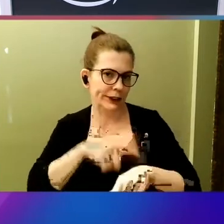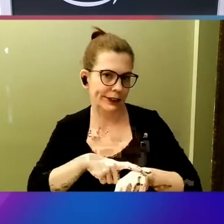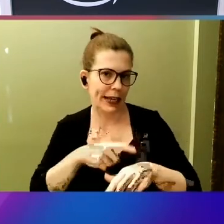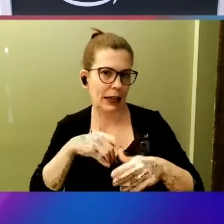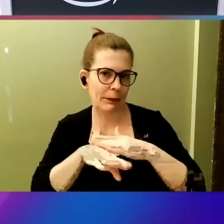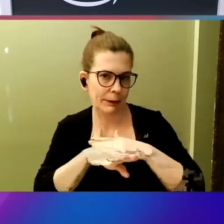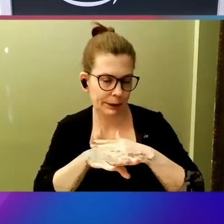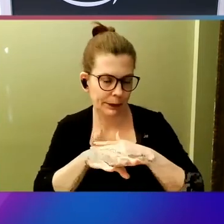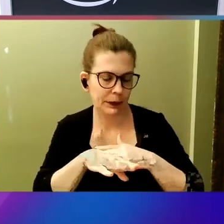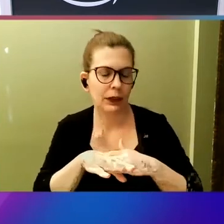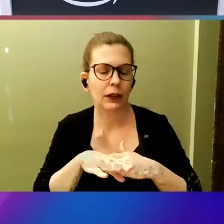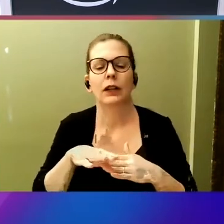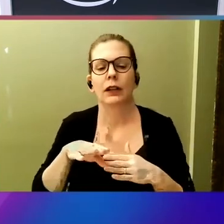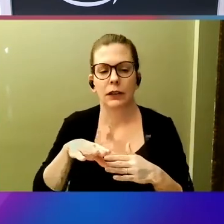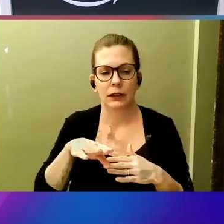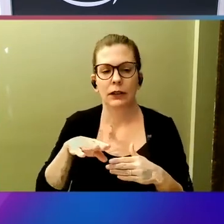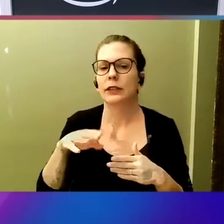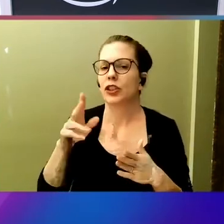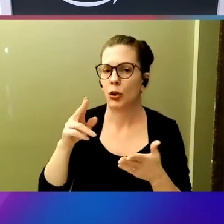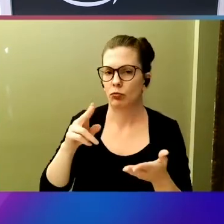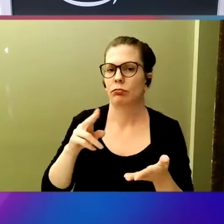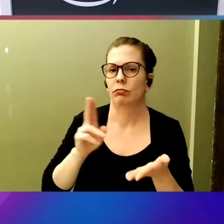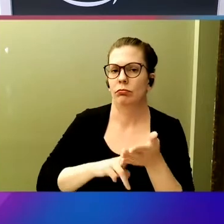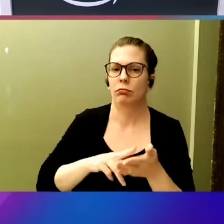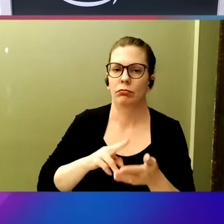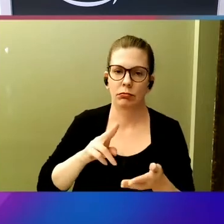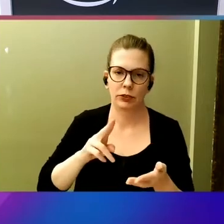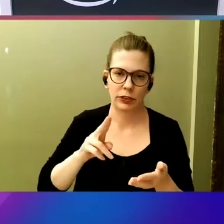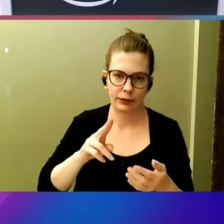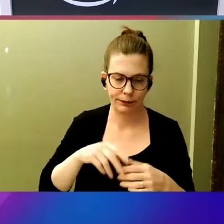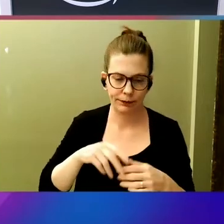to sign up. Email address,